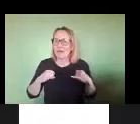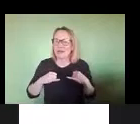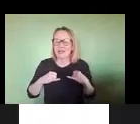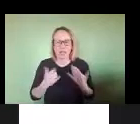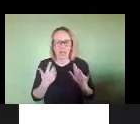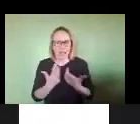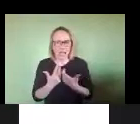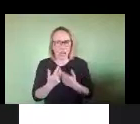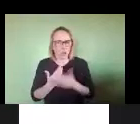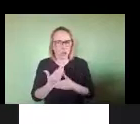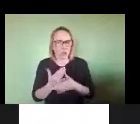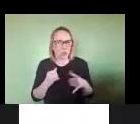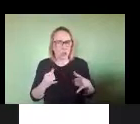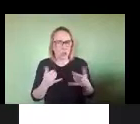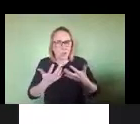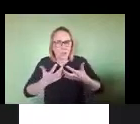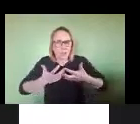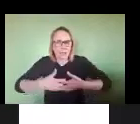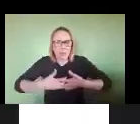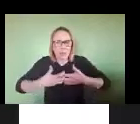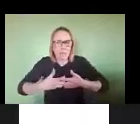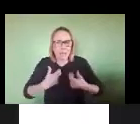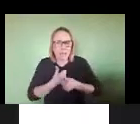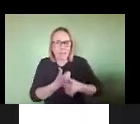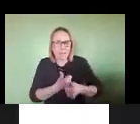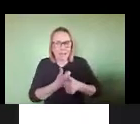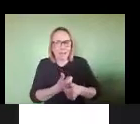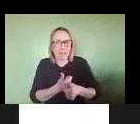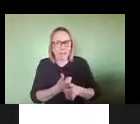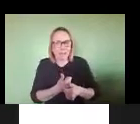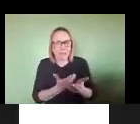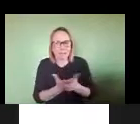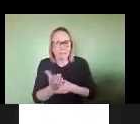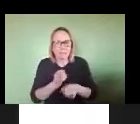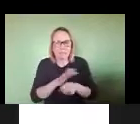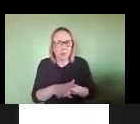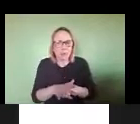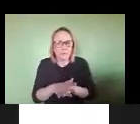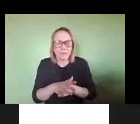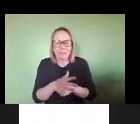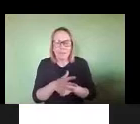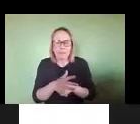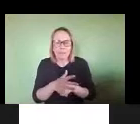new equipment helped you stay connected during the COVID pandemic? How has your new digital